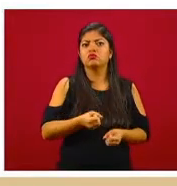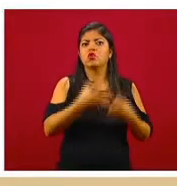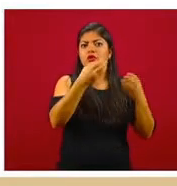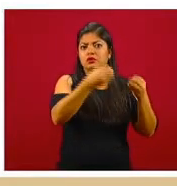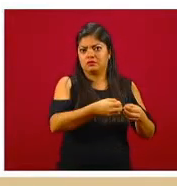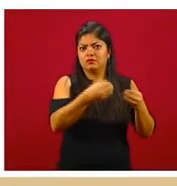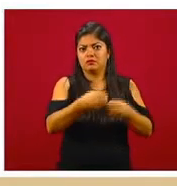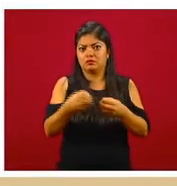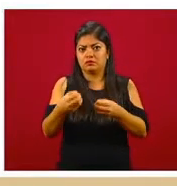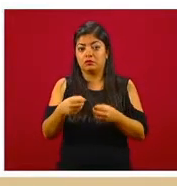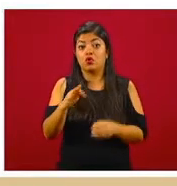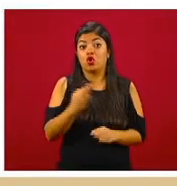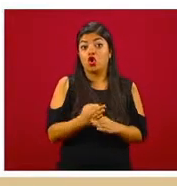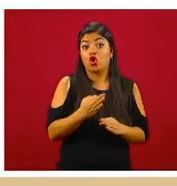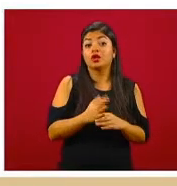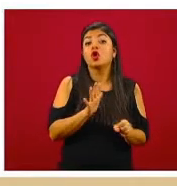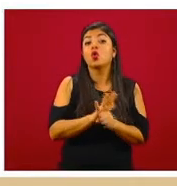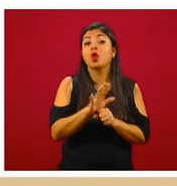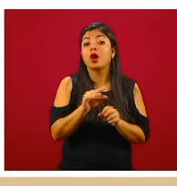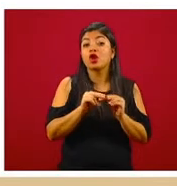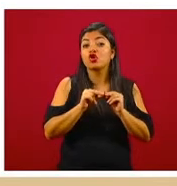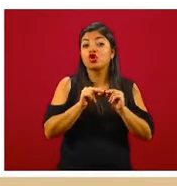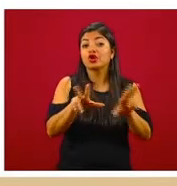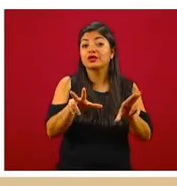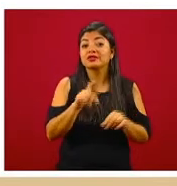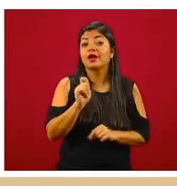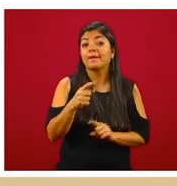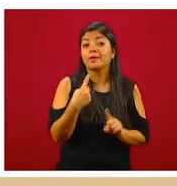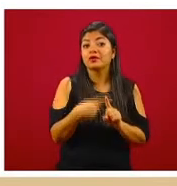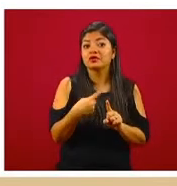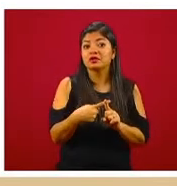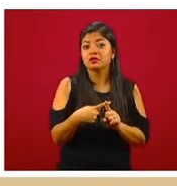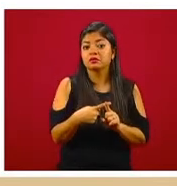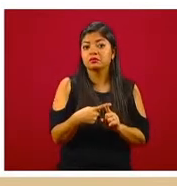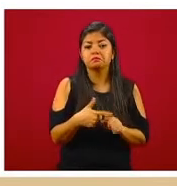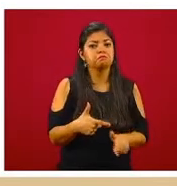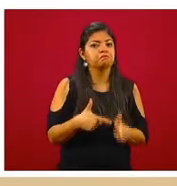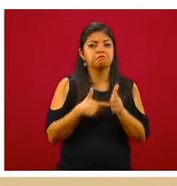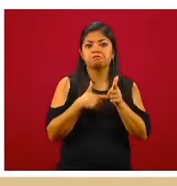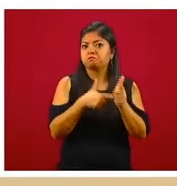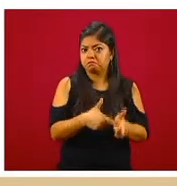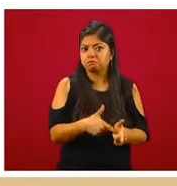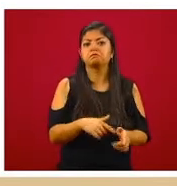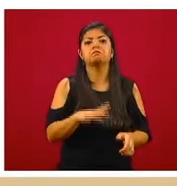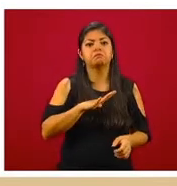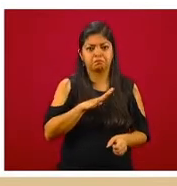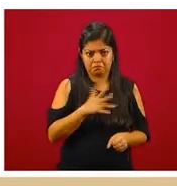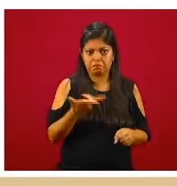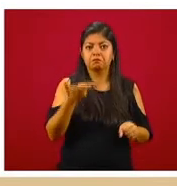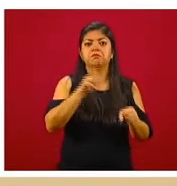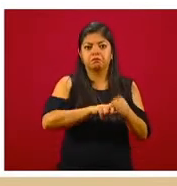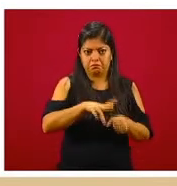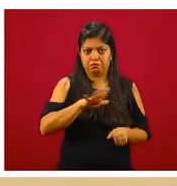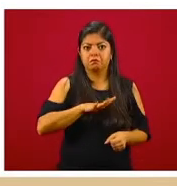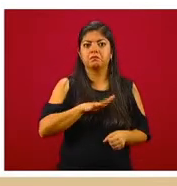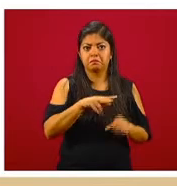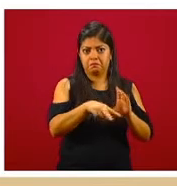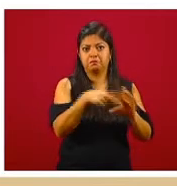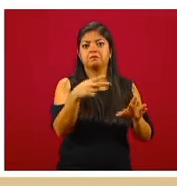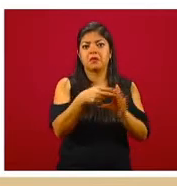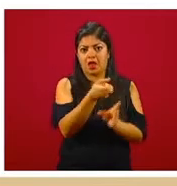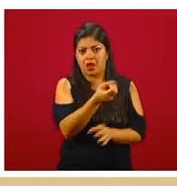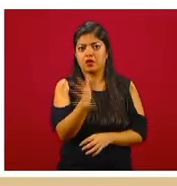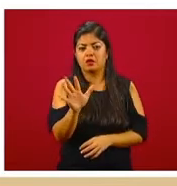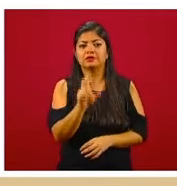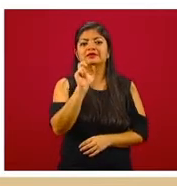Aquí la noticia our positiva es que hospital hemos logrado availability. mantener Our disponibilidad positive result hospitalaria. here is that we have been 39% able